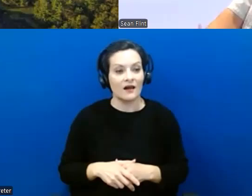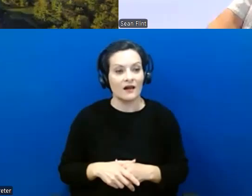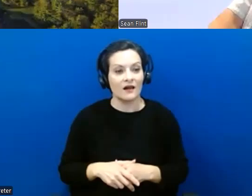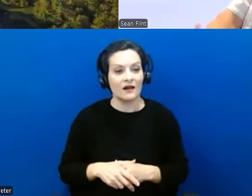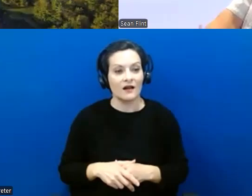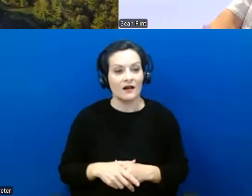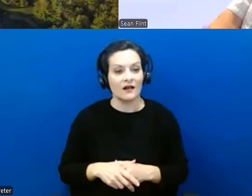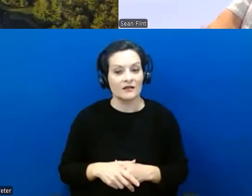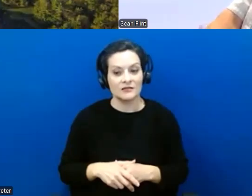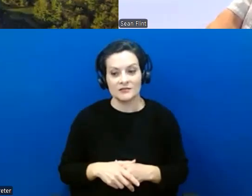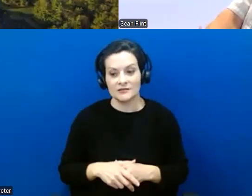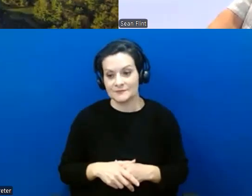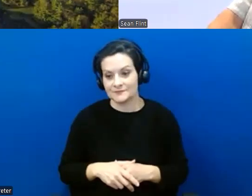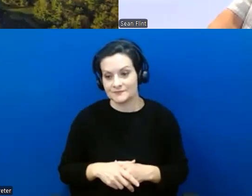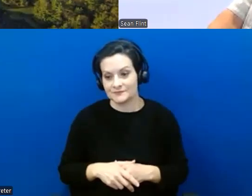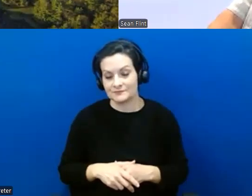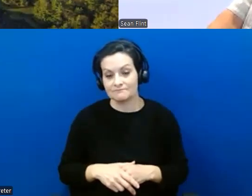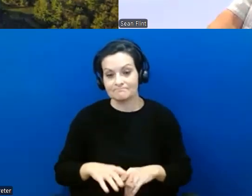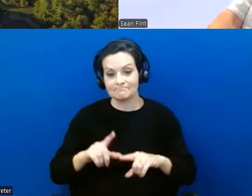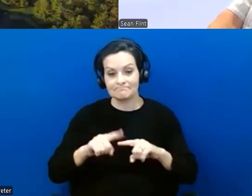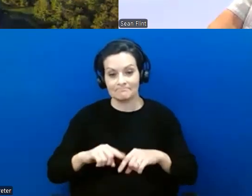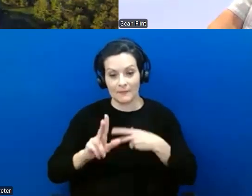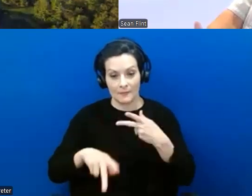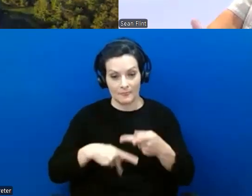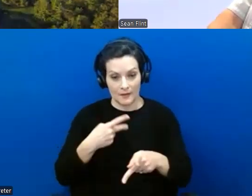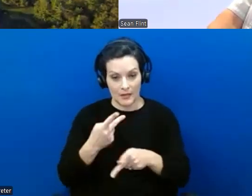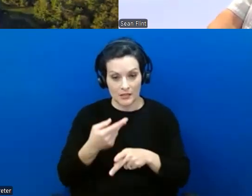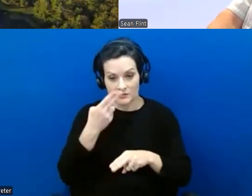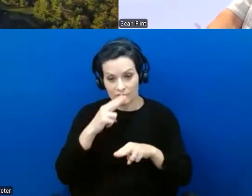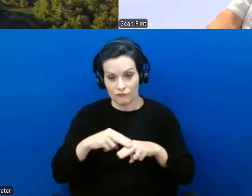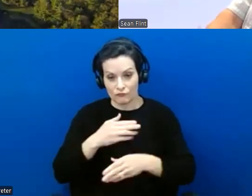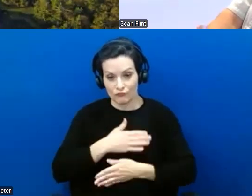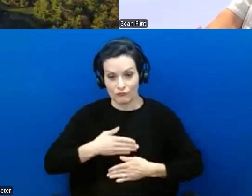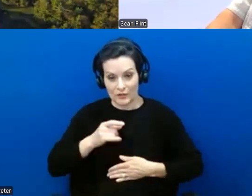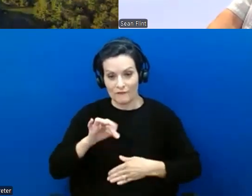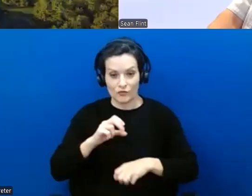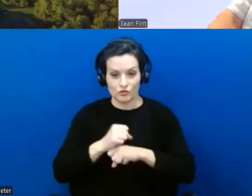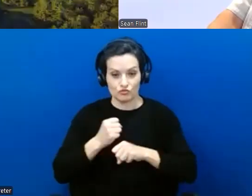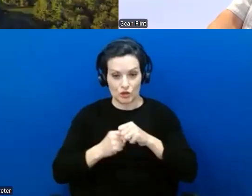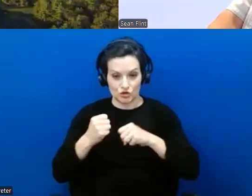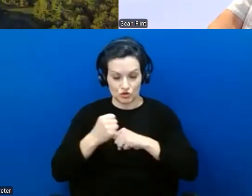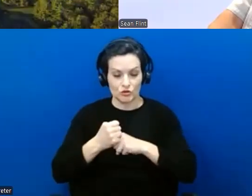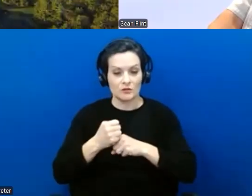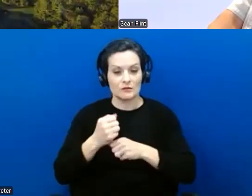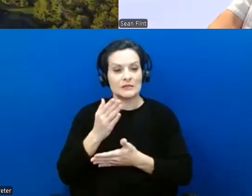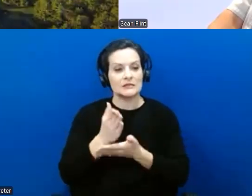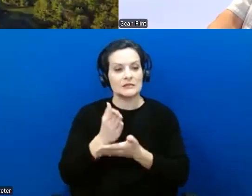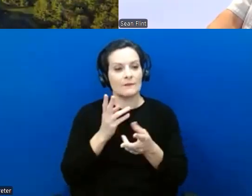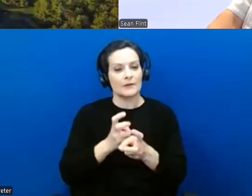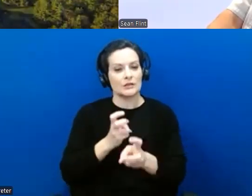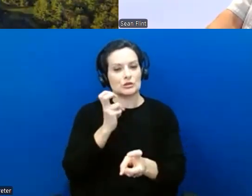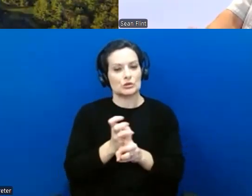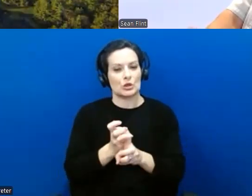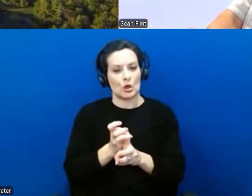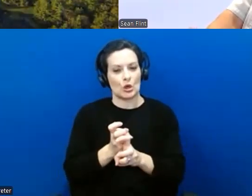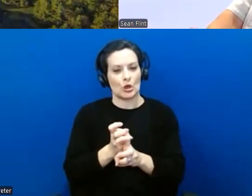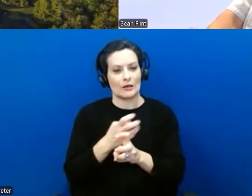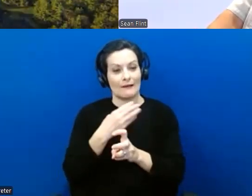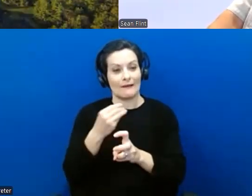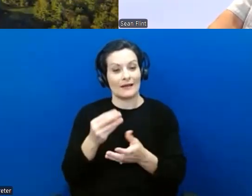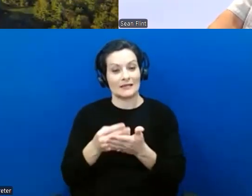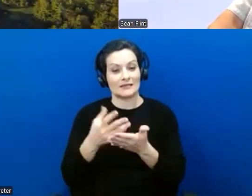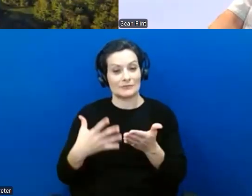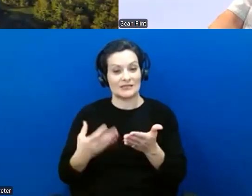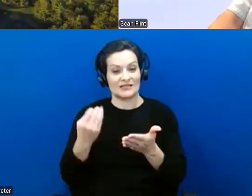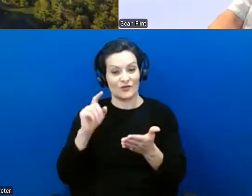depending on what type of recreation infrastructure we're talking about, some of it is just really hard and really expensive to fix.